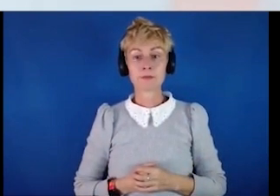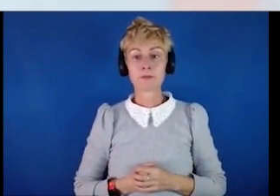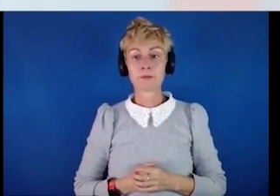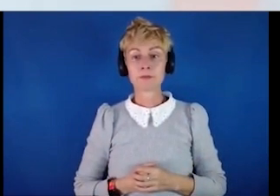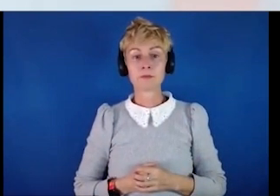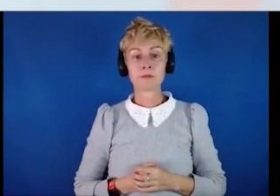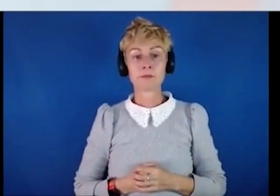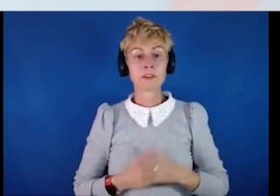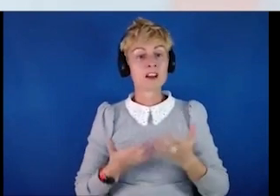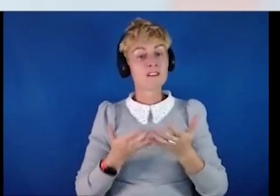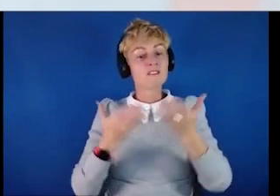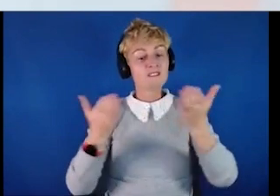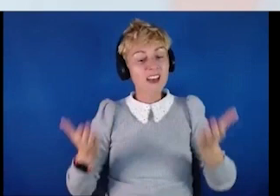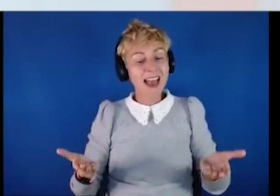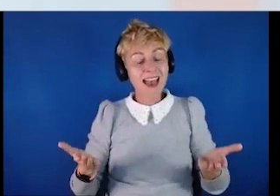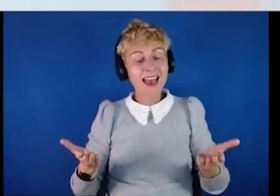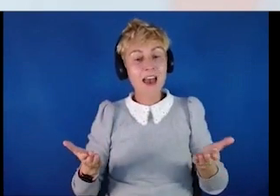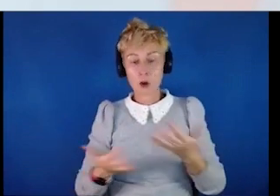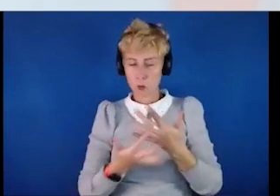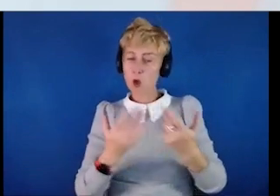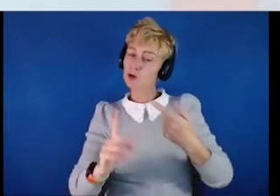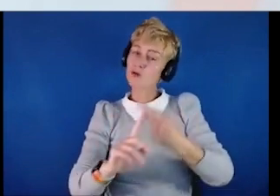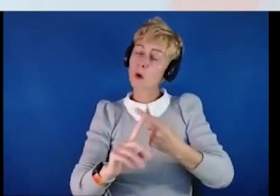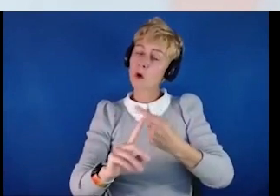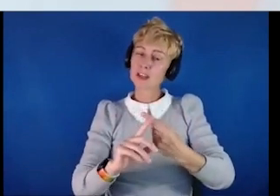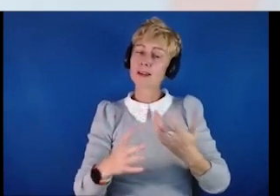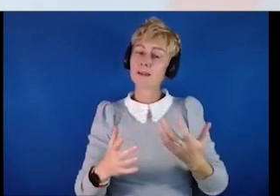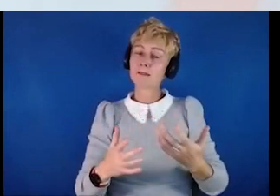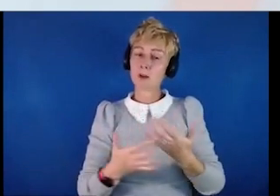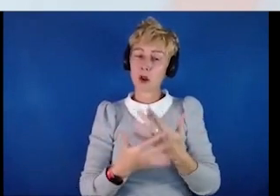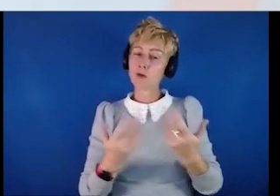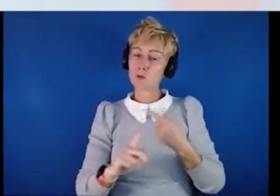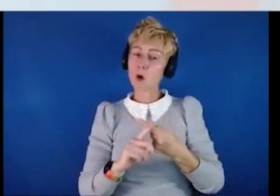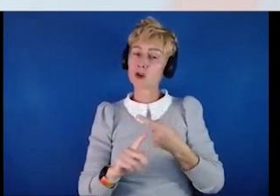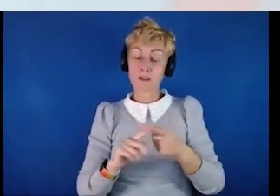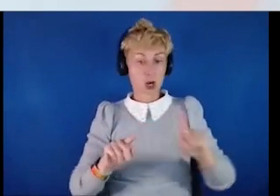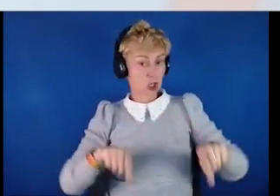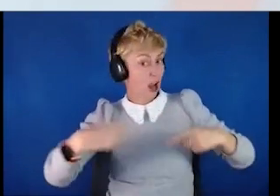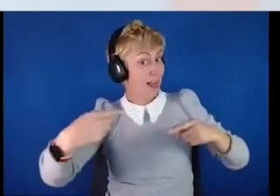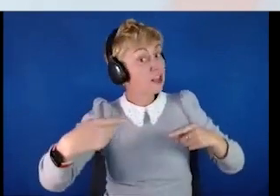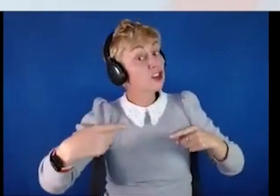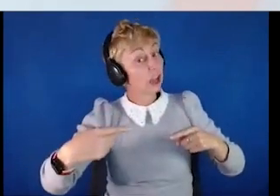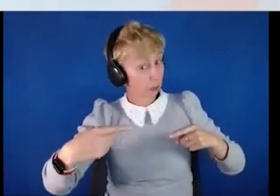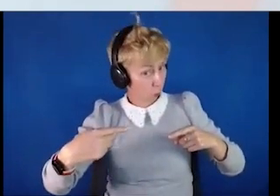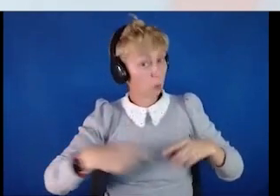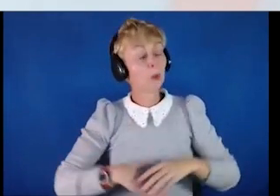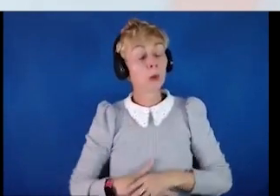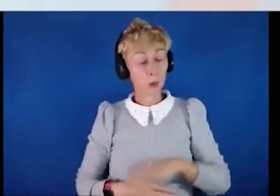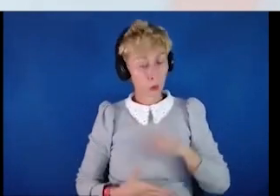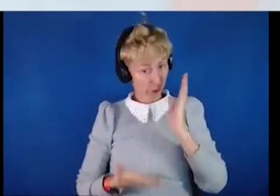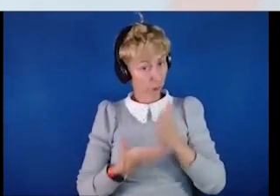Ambiguous, fair, lots of positive vibes here. Challenging, definitely.